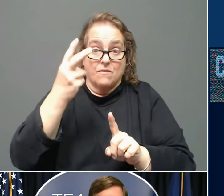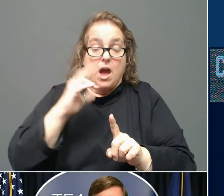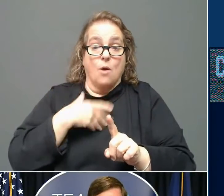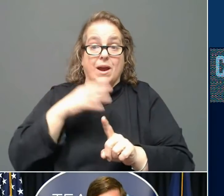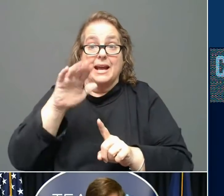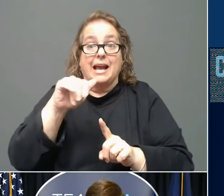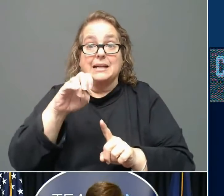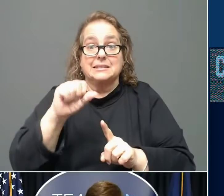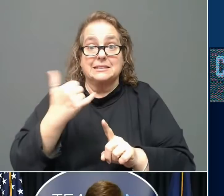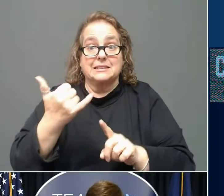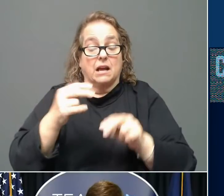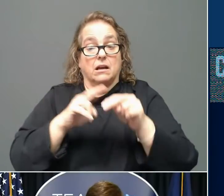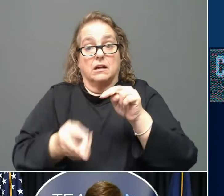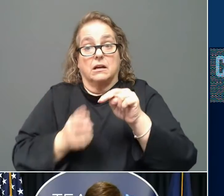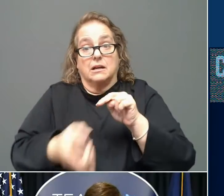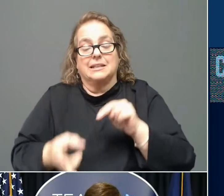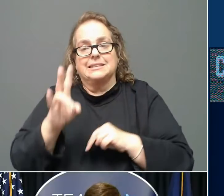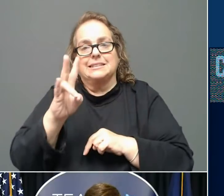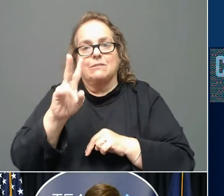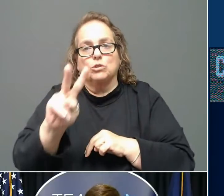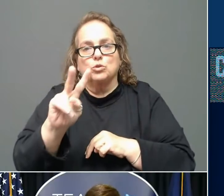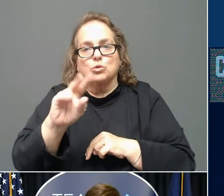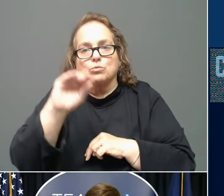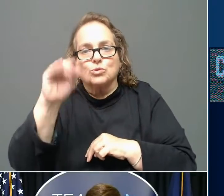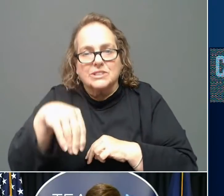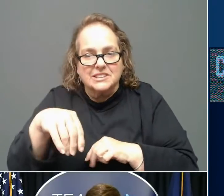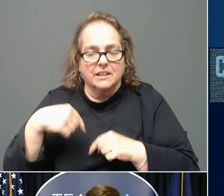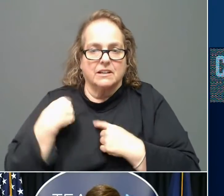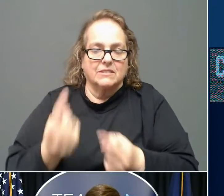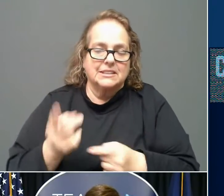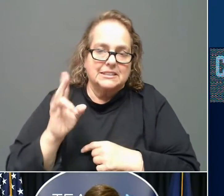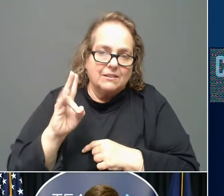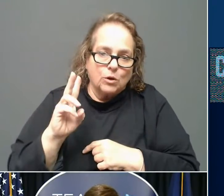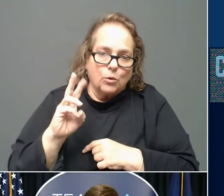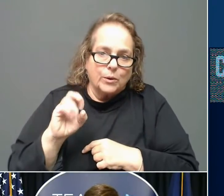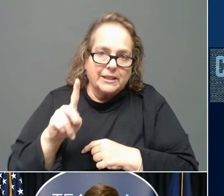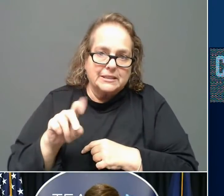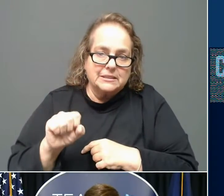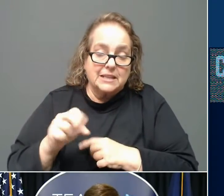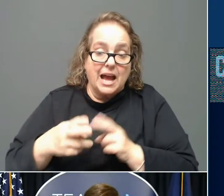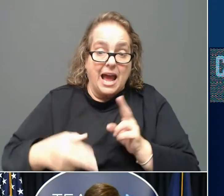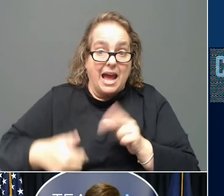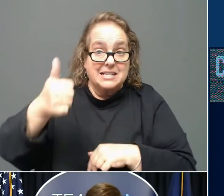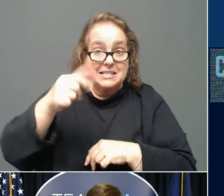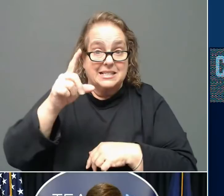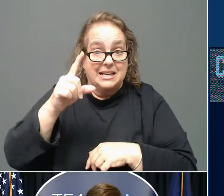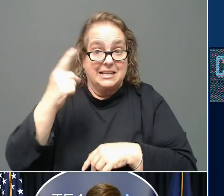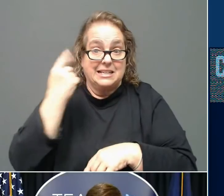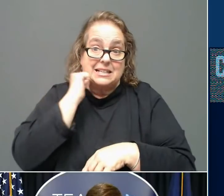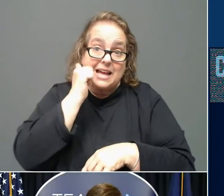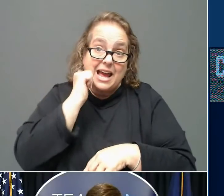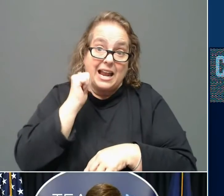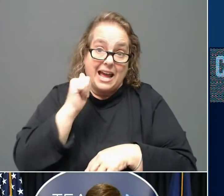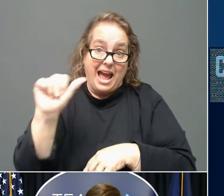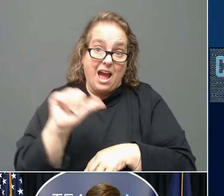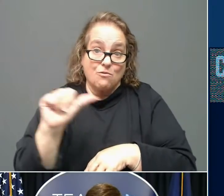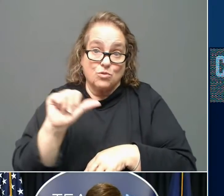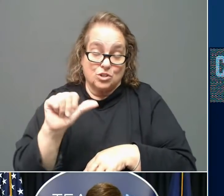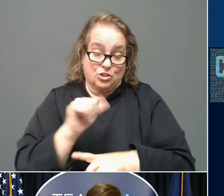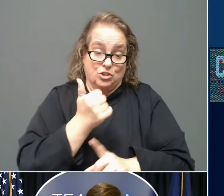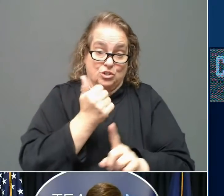72% over the 7 weeks. Highest daily average of new cases, again, January 12th,